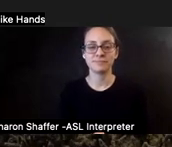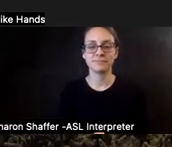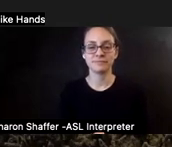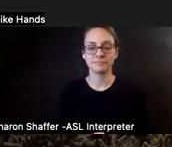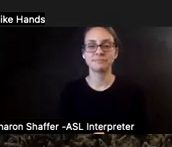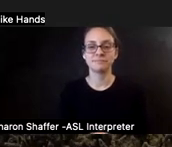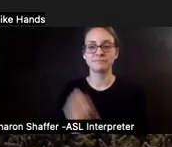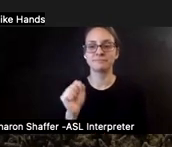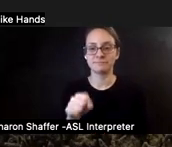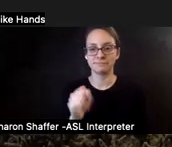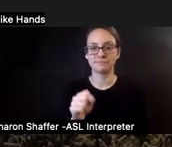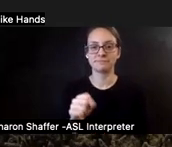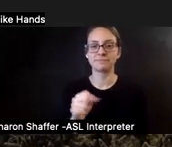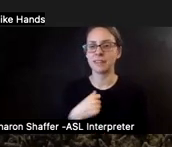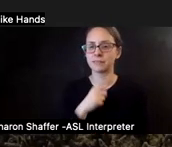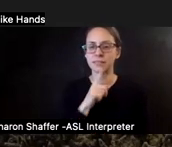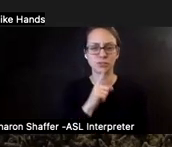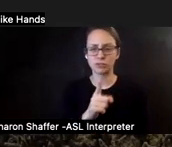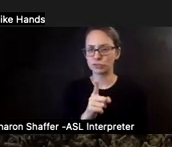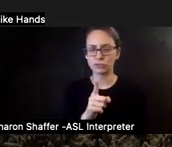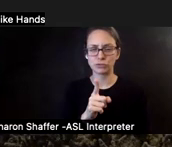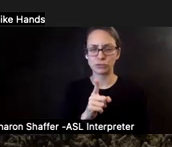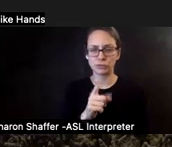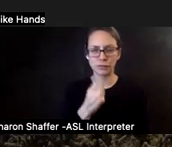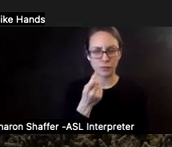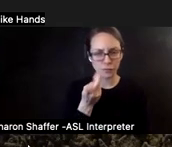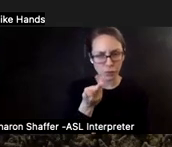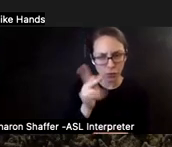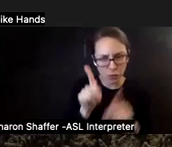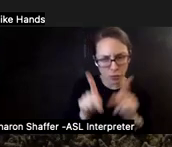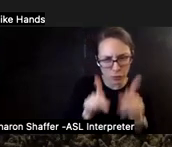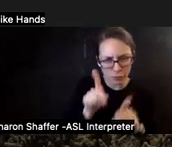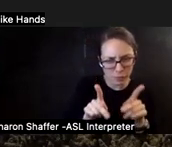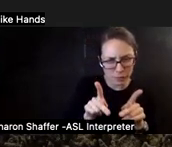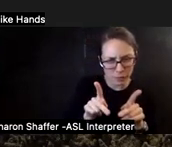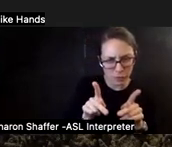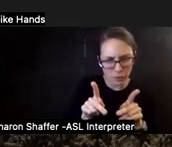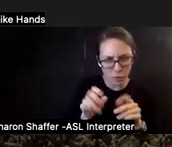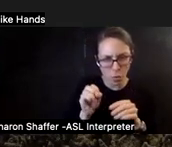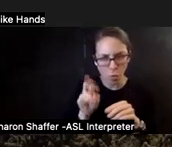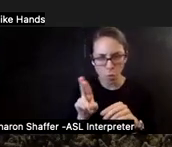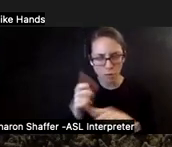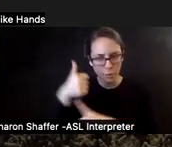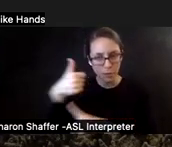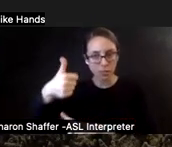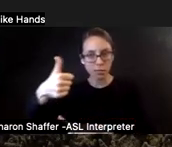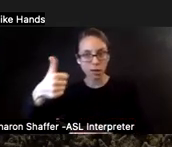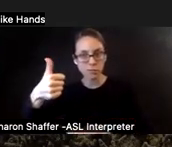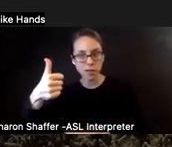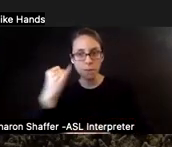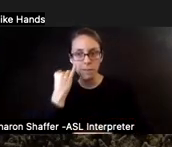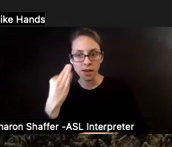Yeah, so I'm not sure. Is it just a few people that are having issues? Can you give a thumbs up or something if you can see